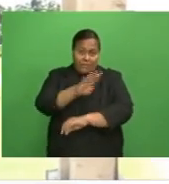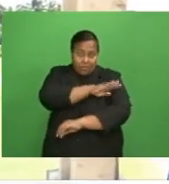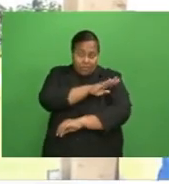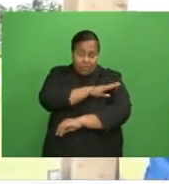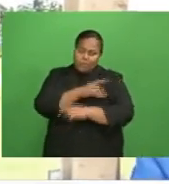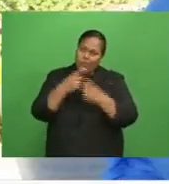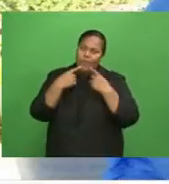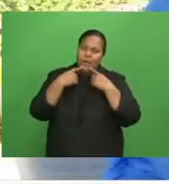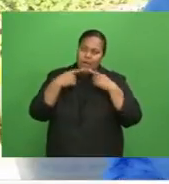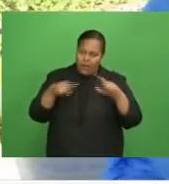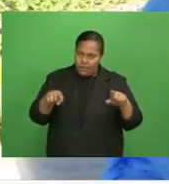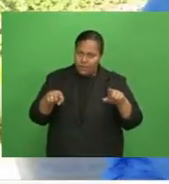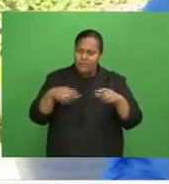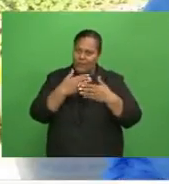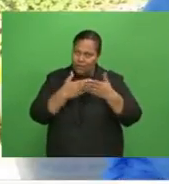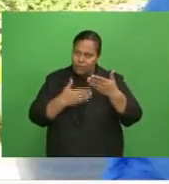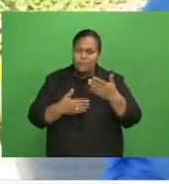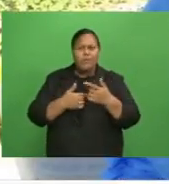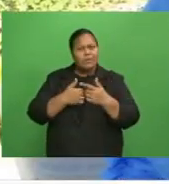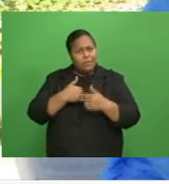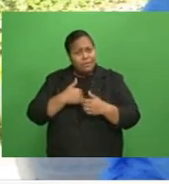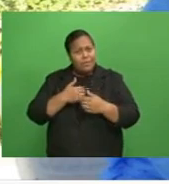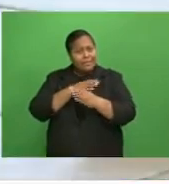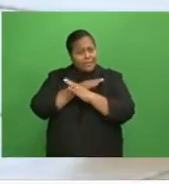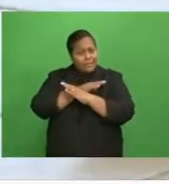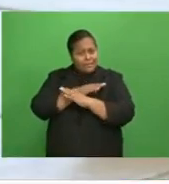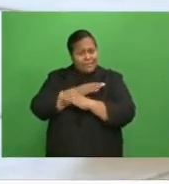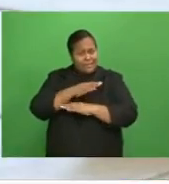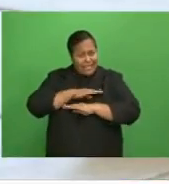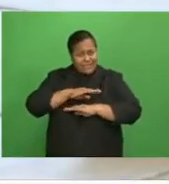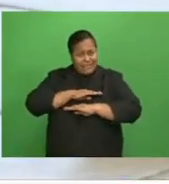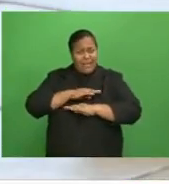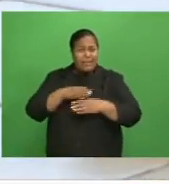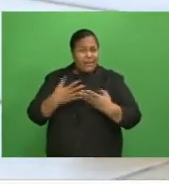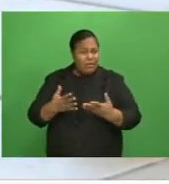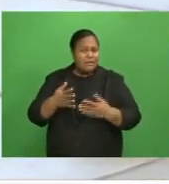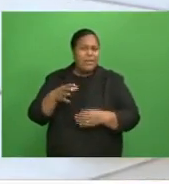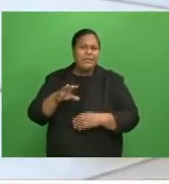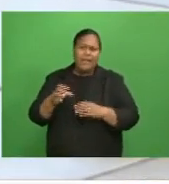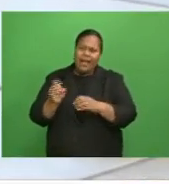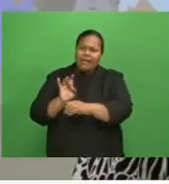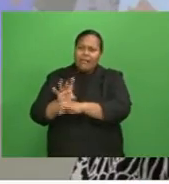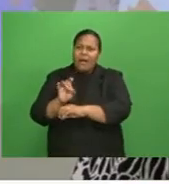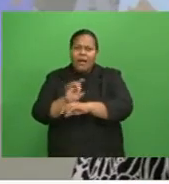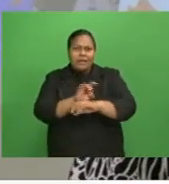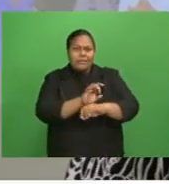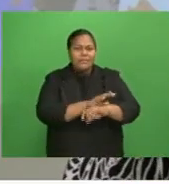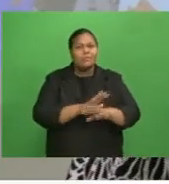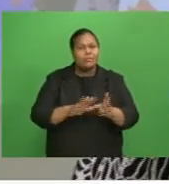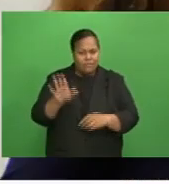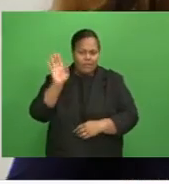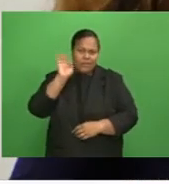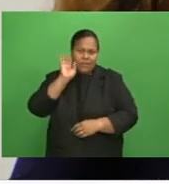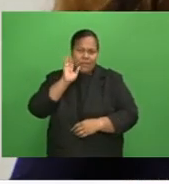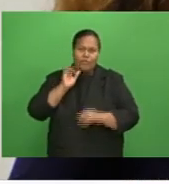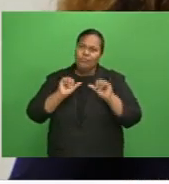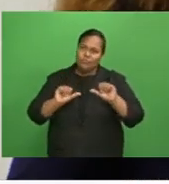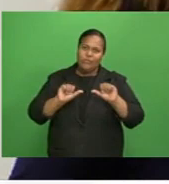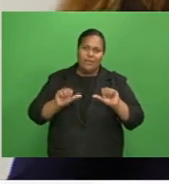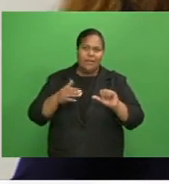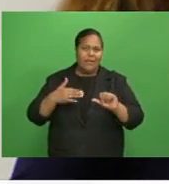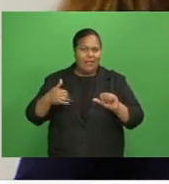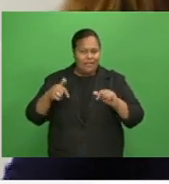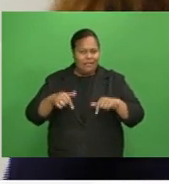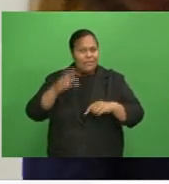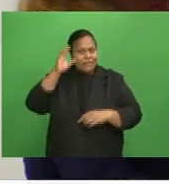Very satisfied that our advice has been heard in order to protect the health of our nation. Meanwhile,